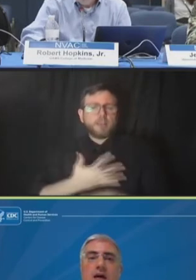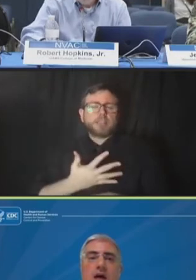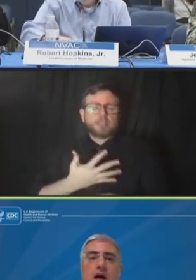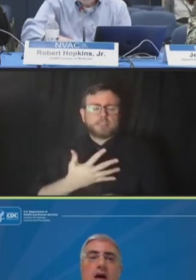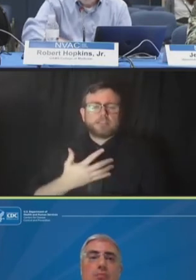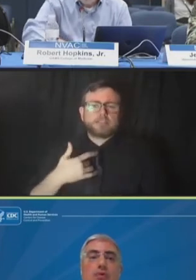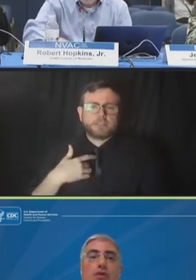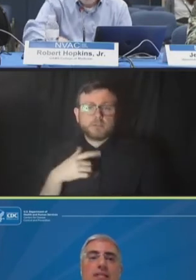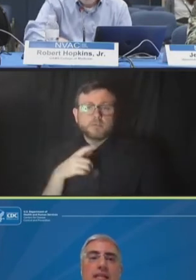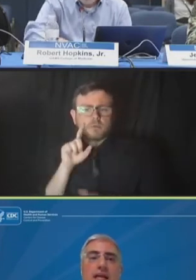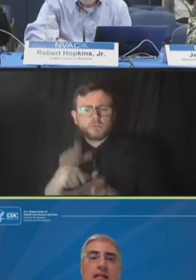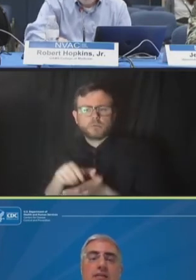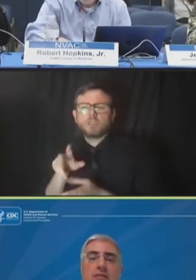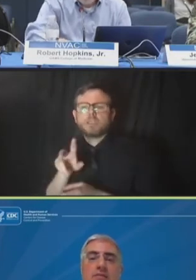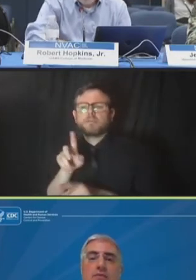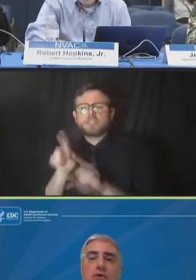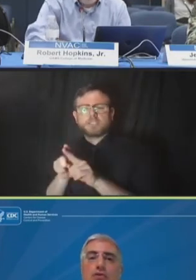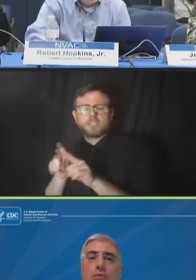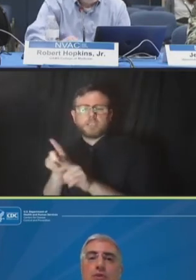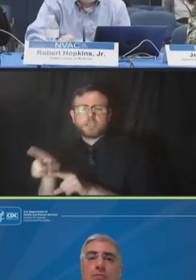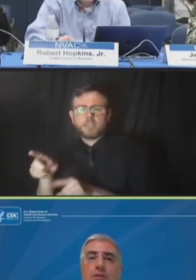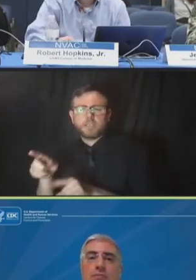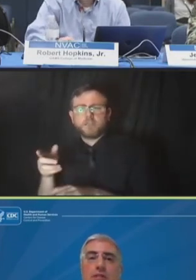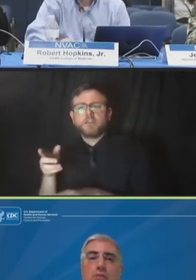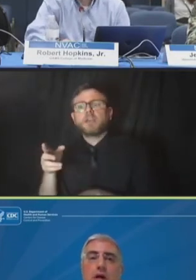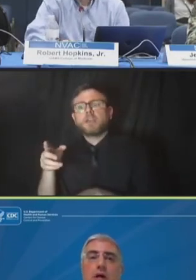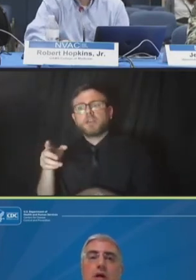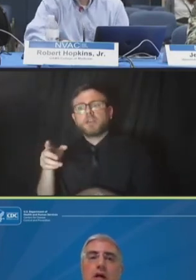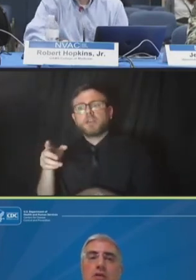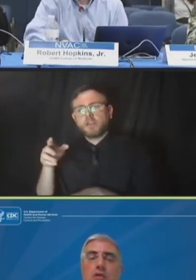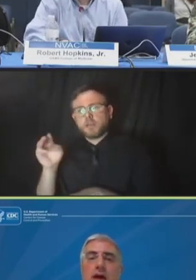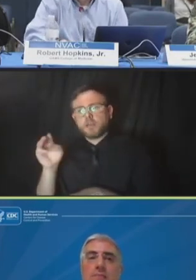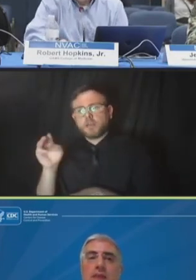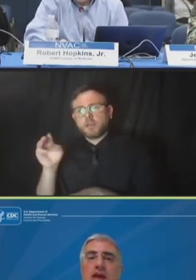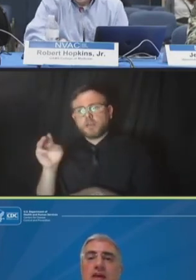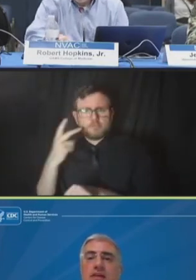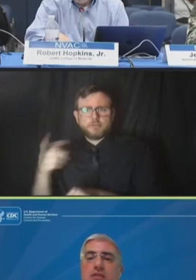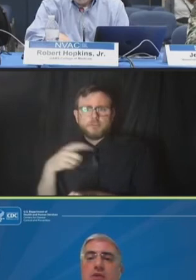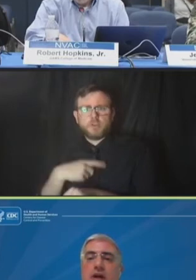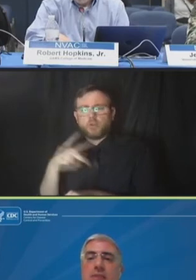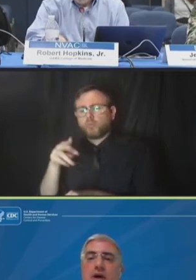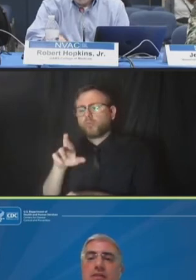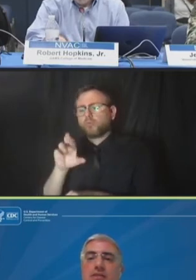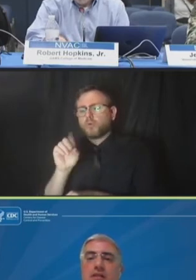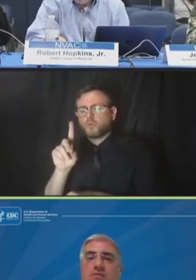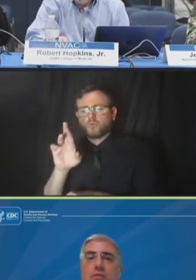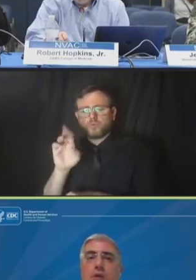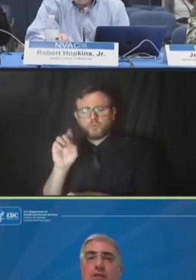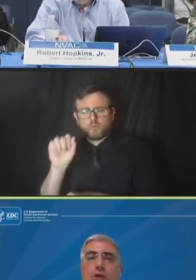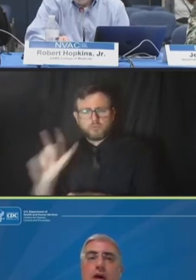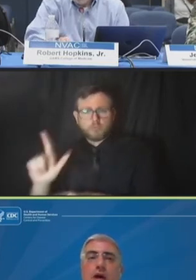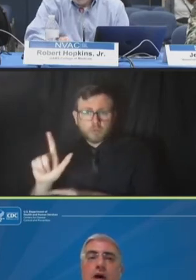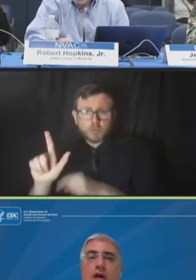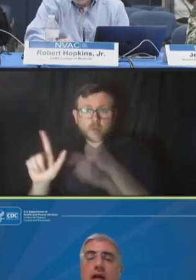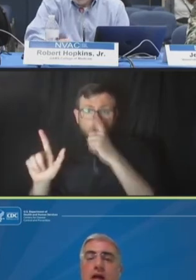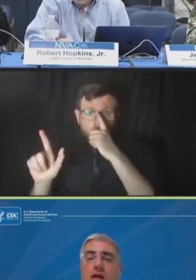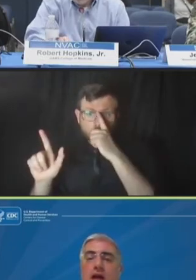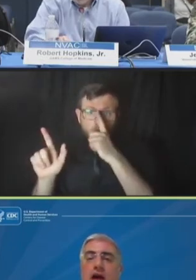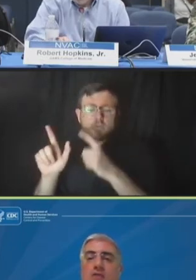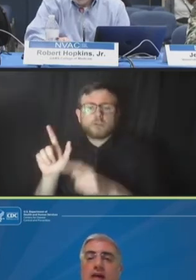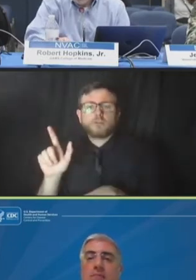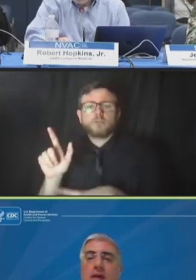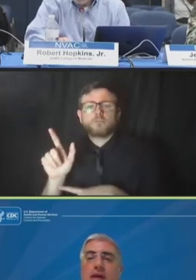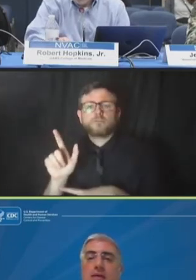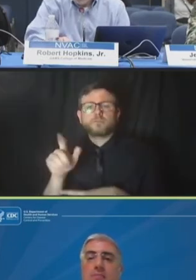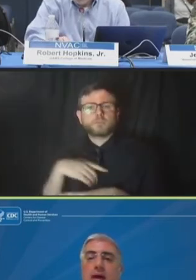can precede some of the prodromal symptoms as well. So that is one hypothesis for what's going on, and